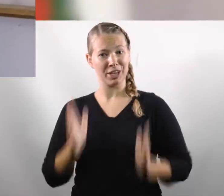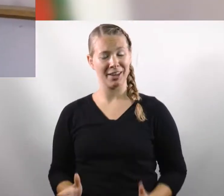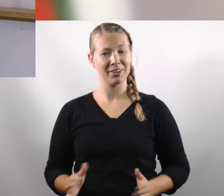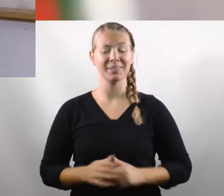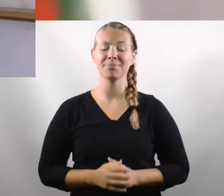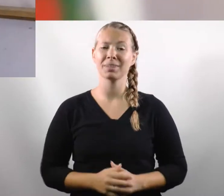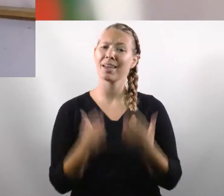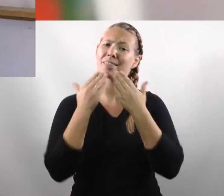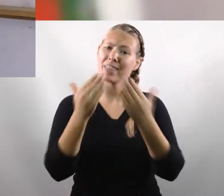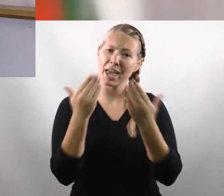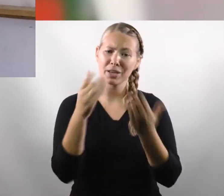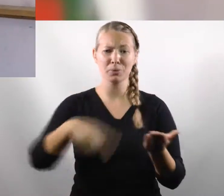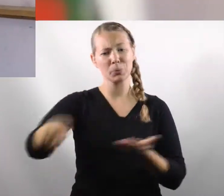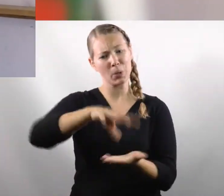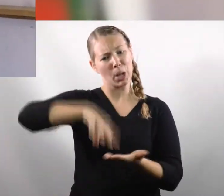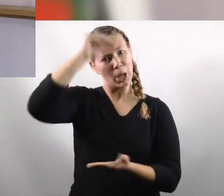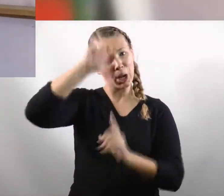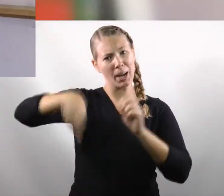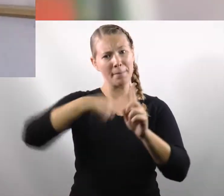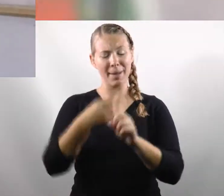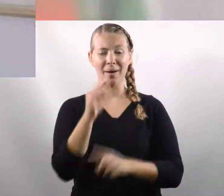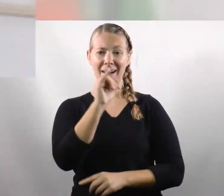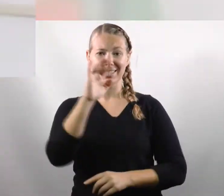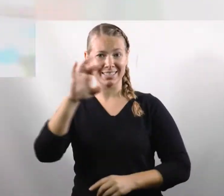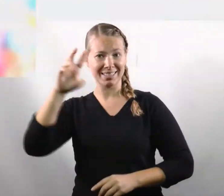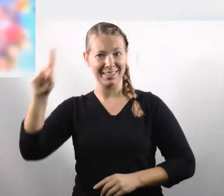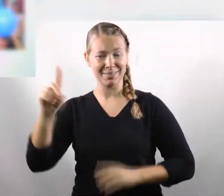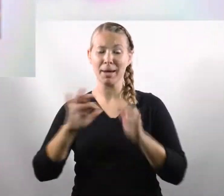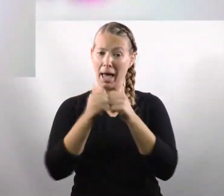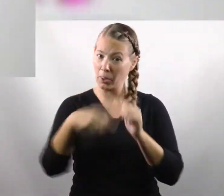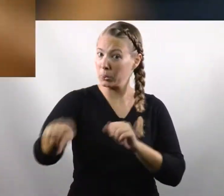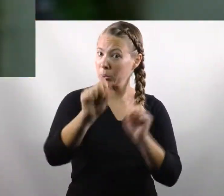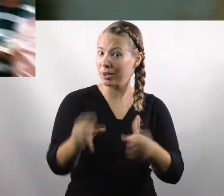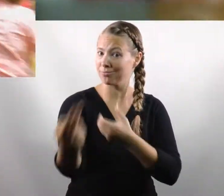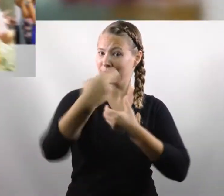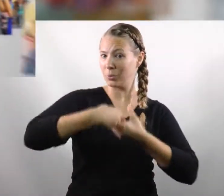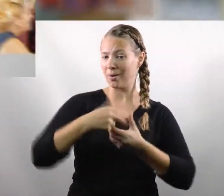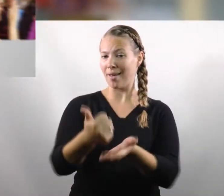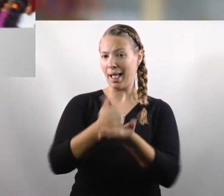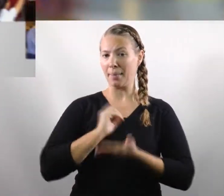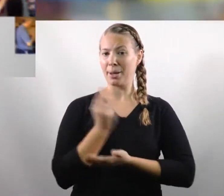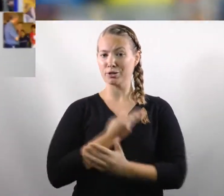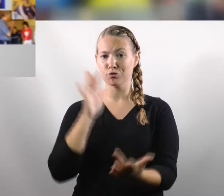about ICCD and how you can help us reach the deaf by building